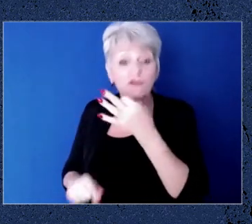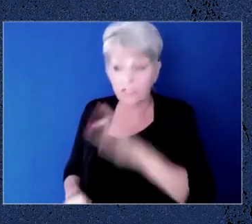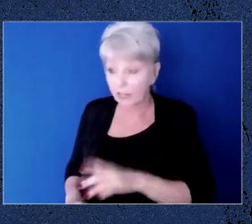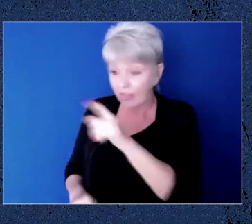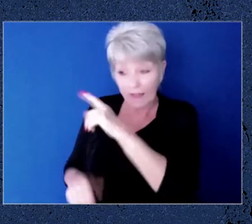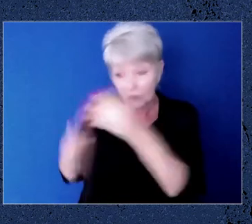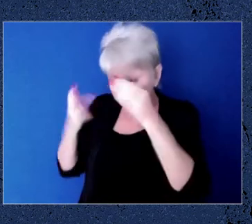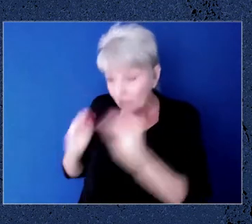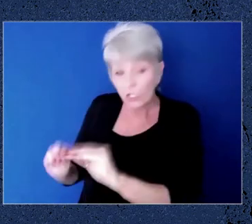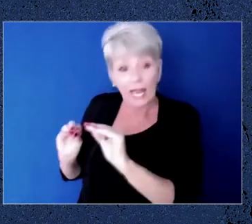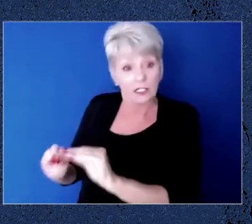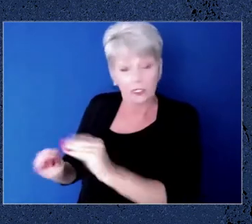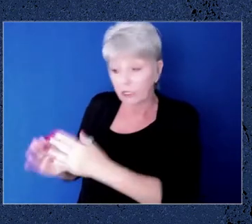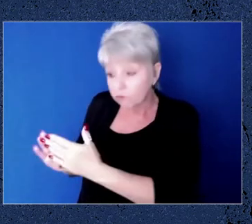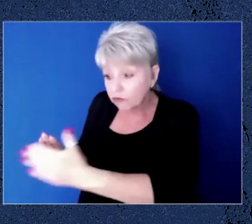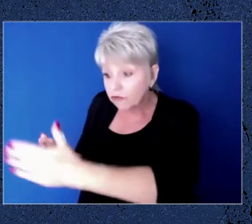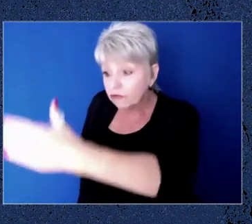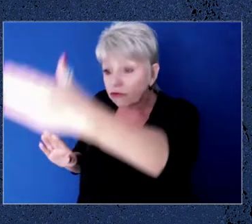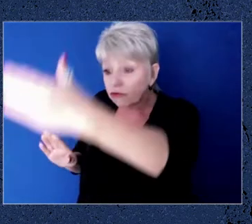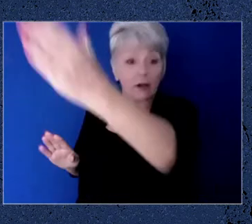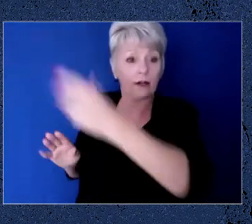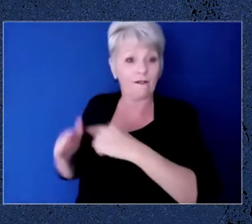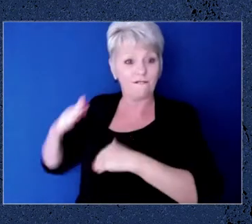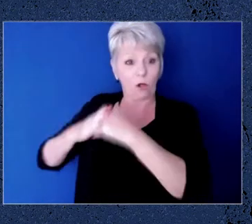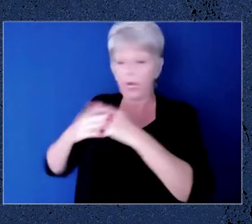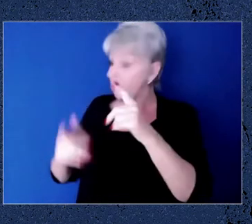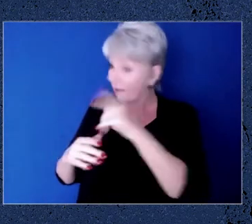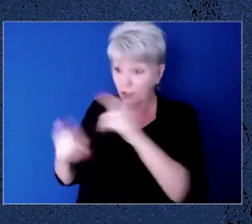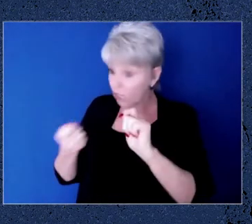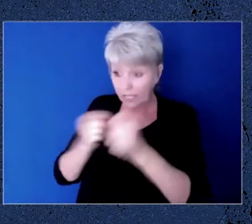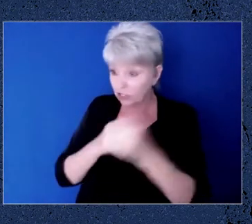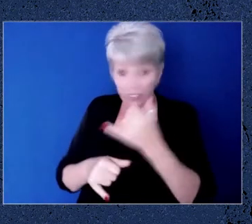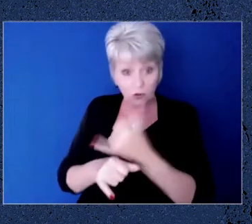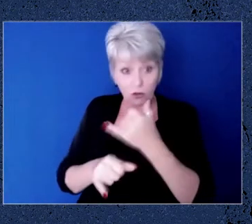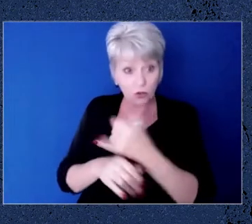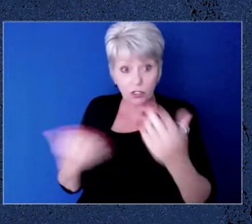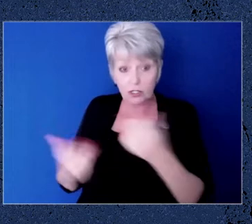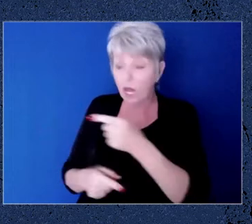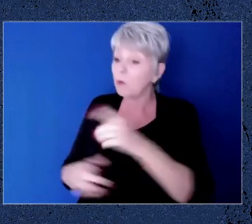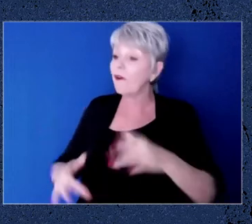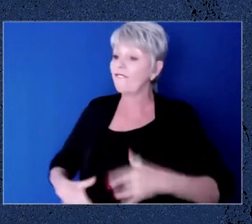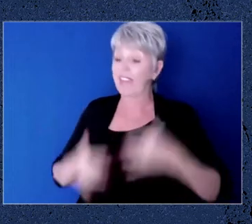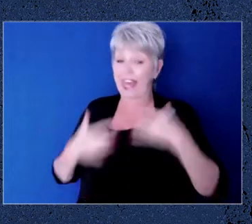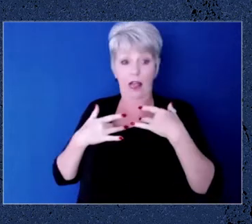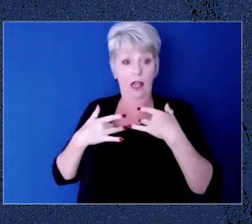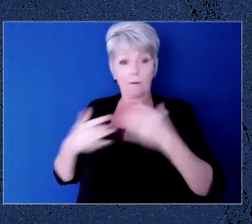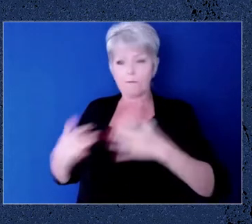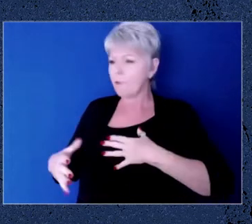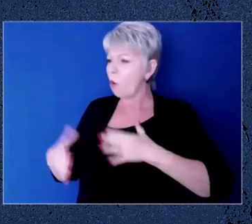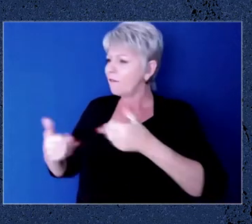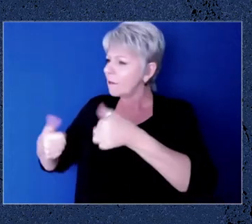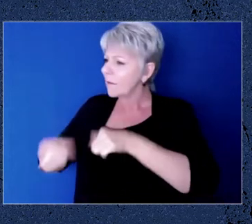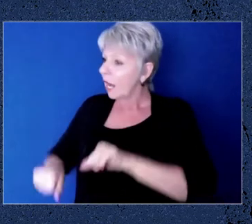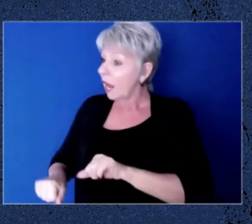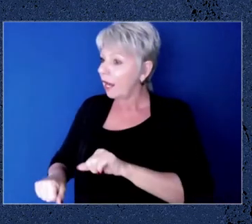through the whole sequence. And you need to change institutions. Because we all feel more familiar in places that reflect ourselves. You know, so if